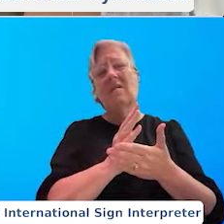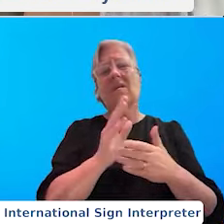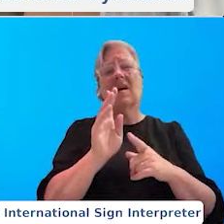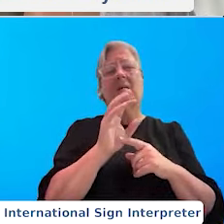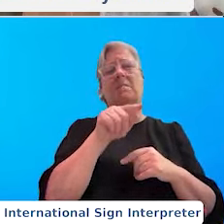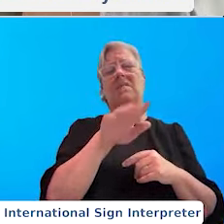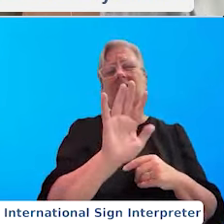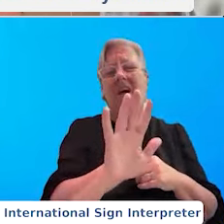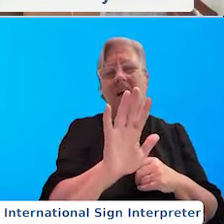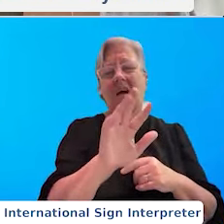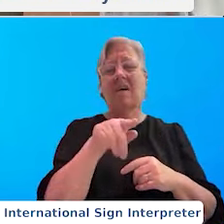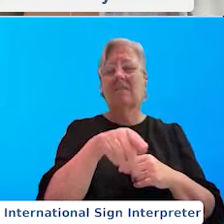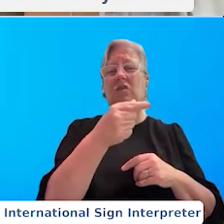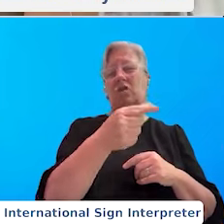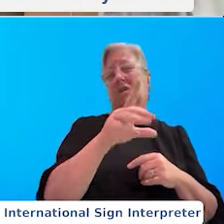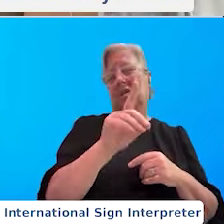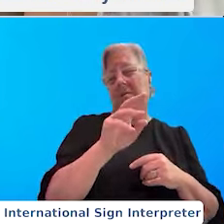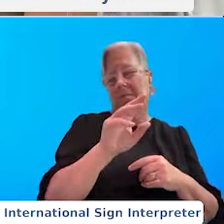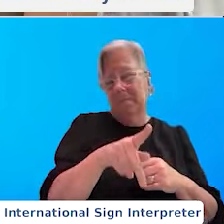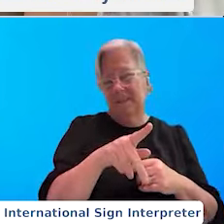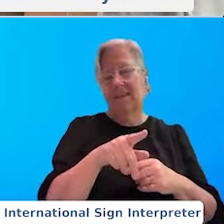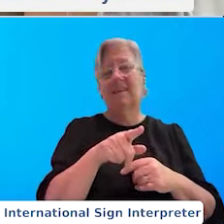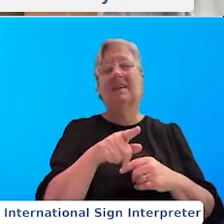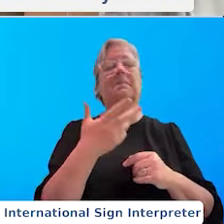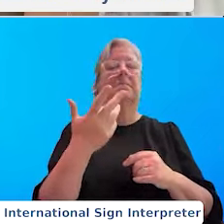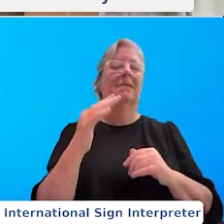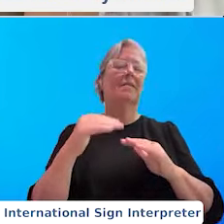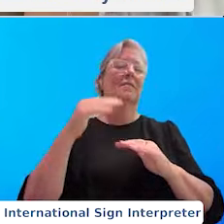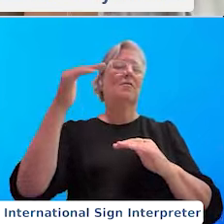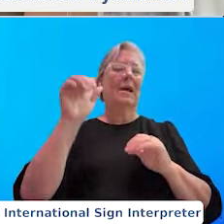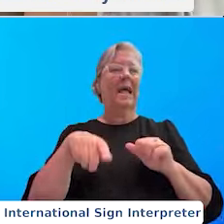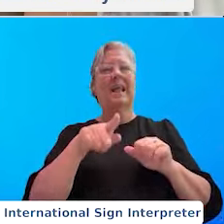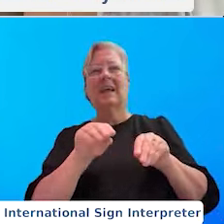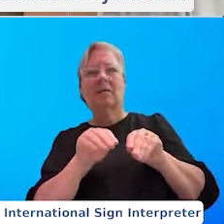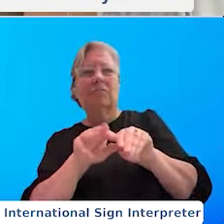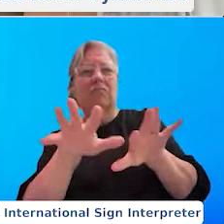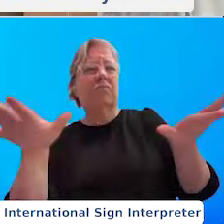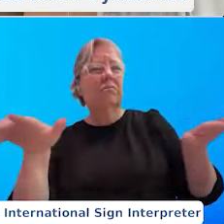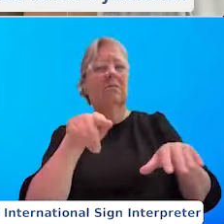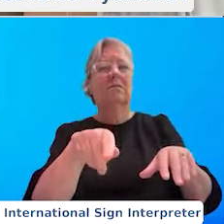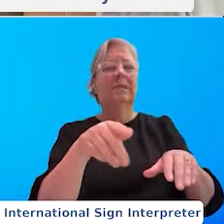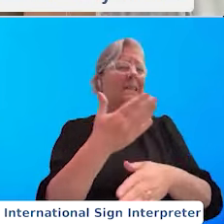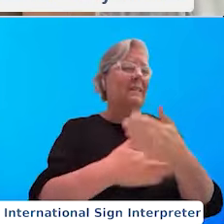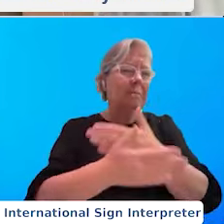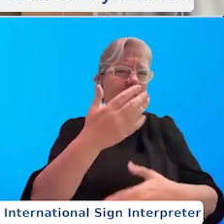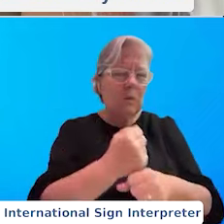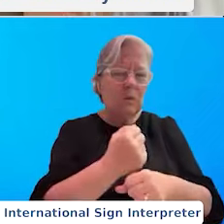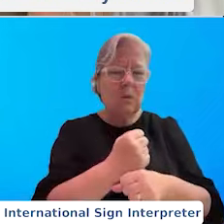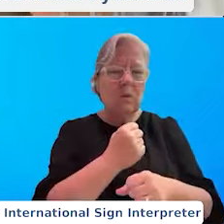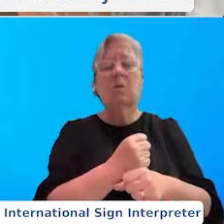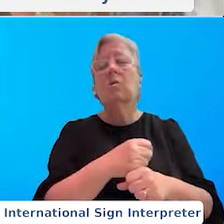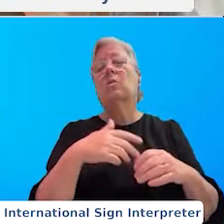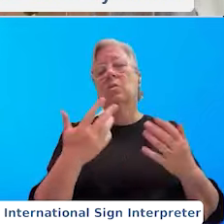disability benefits, but are still on a bit of a pathway to do so, more of that 0.1% of GDP figure.